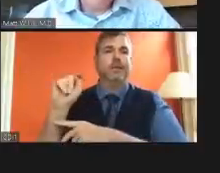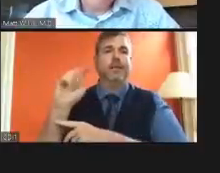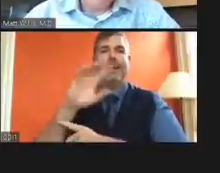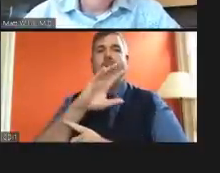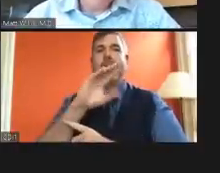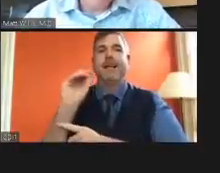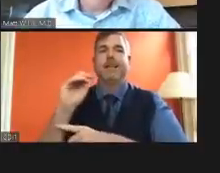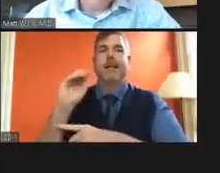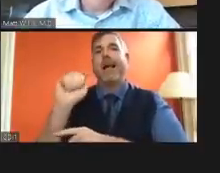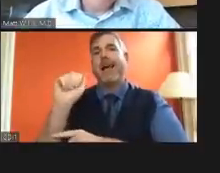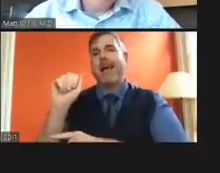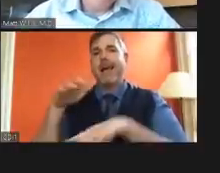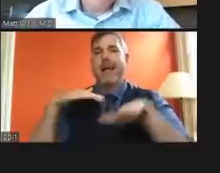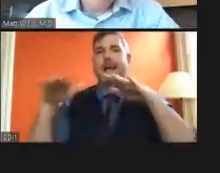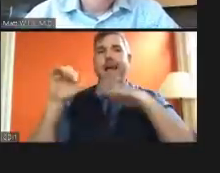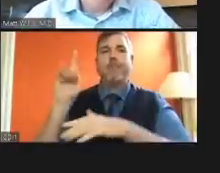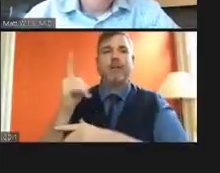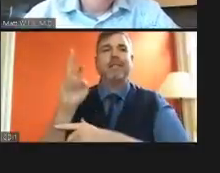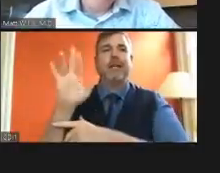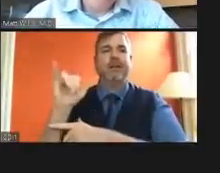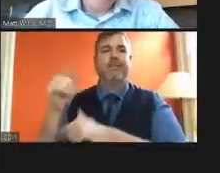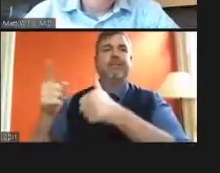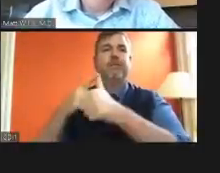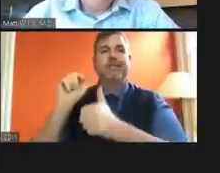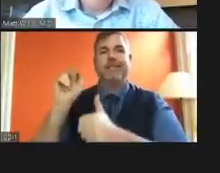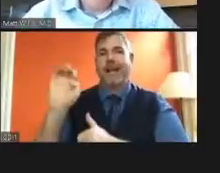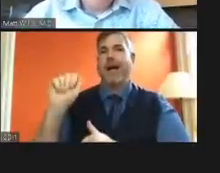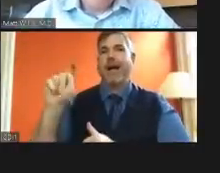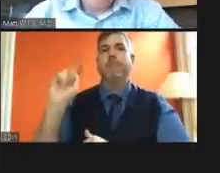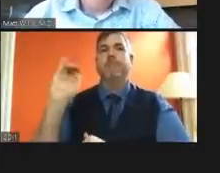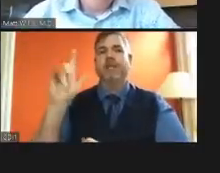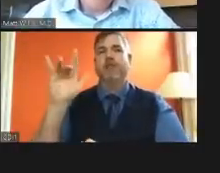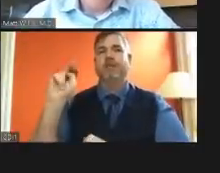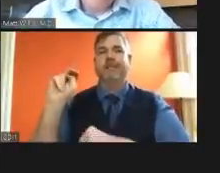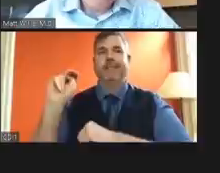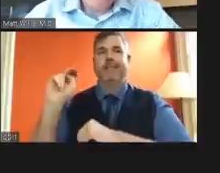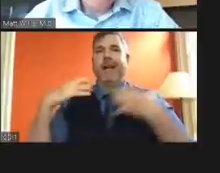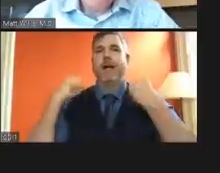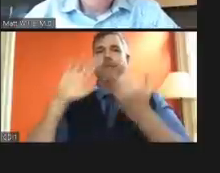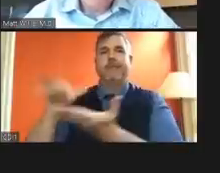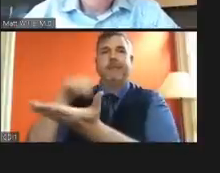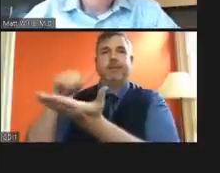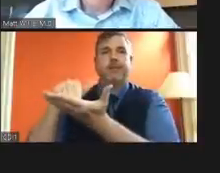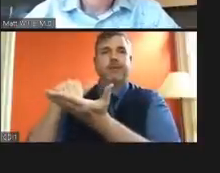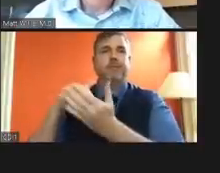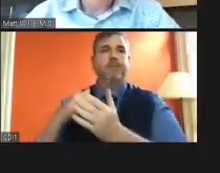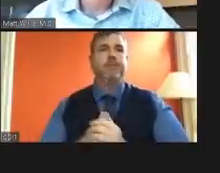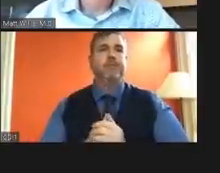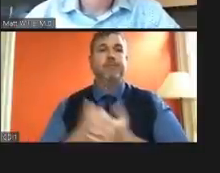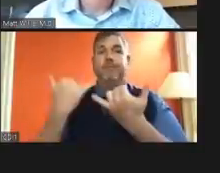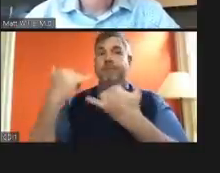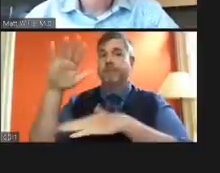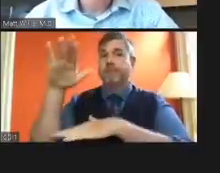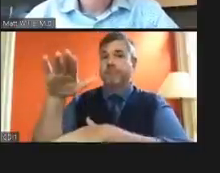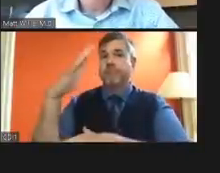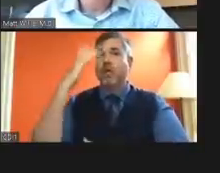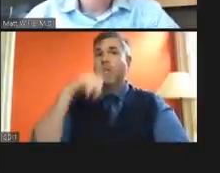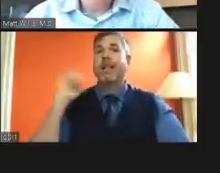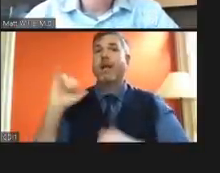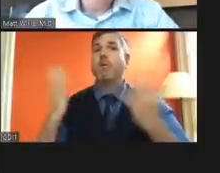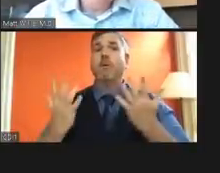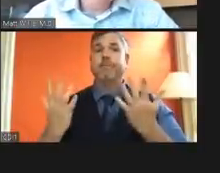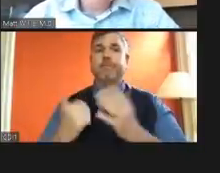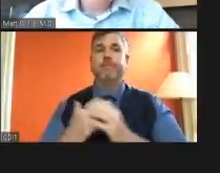Dr. Lowe. Our format this afternoon is we will start with an update with Dr. Willis regarding